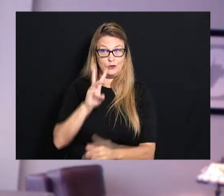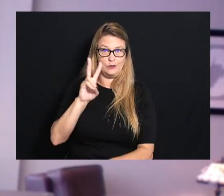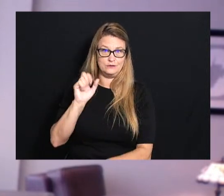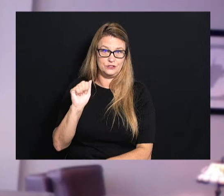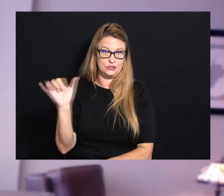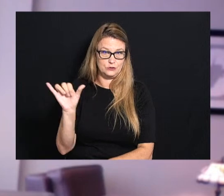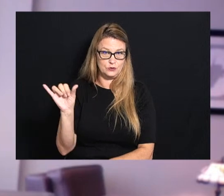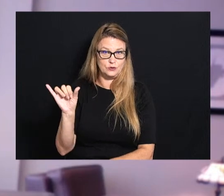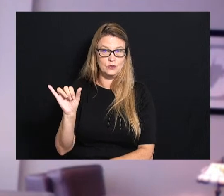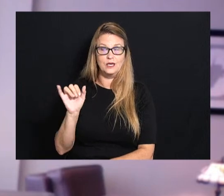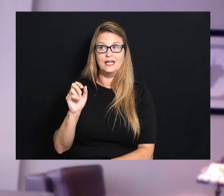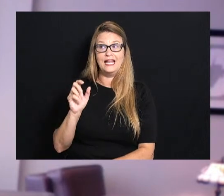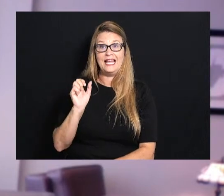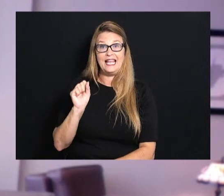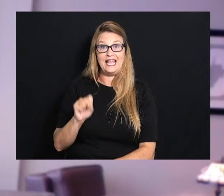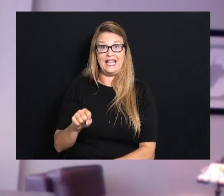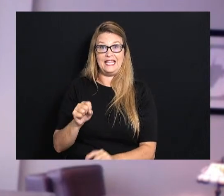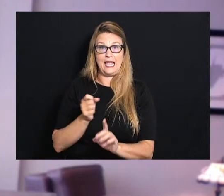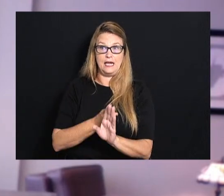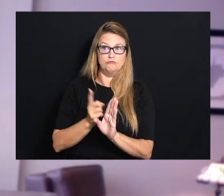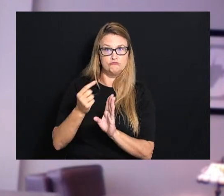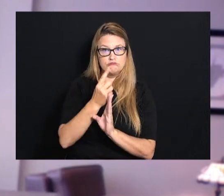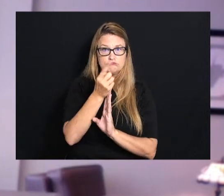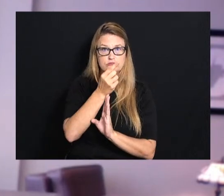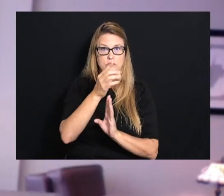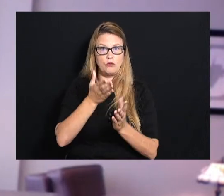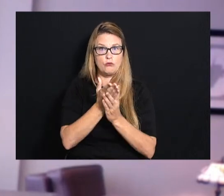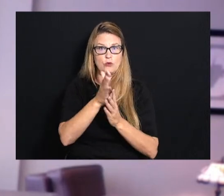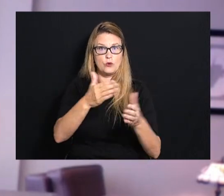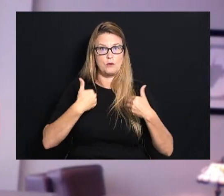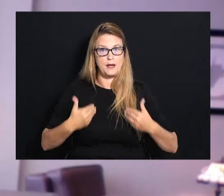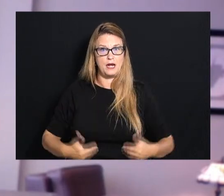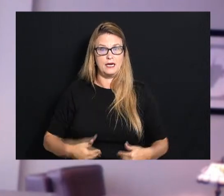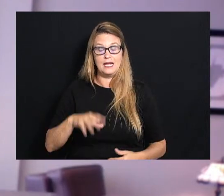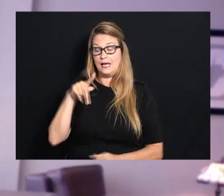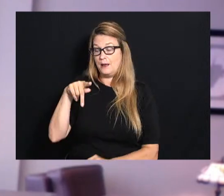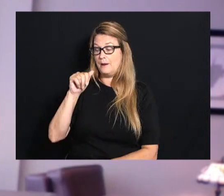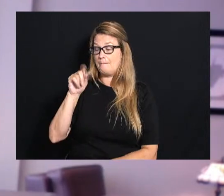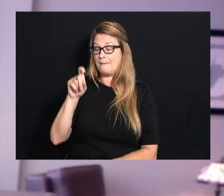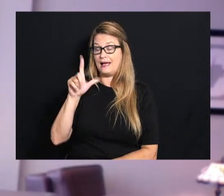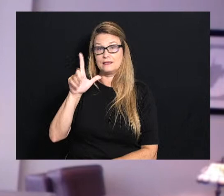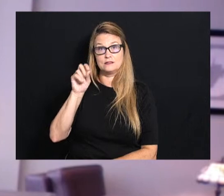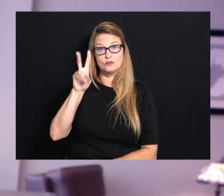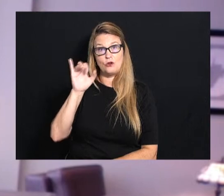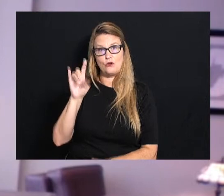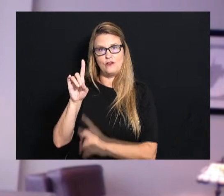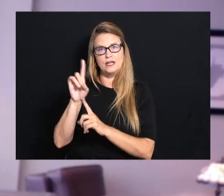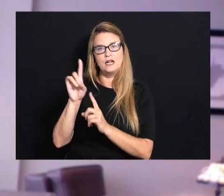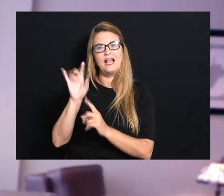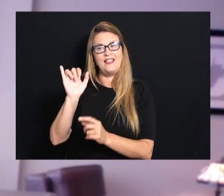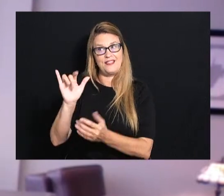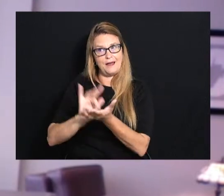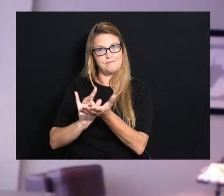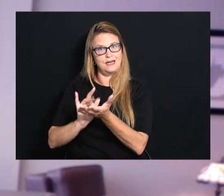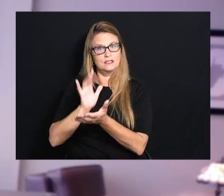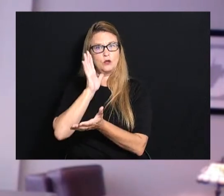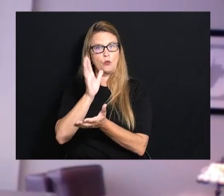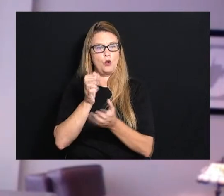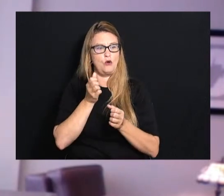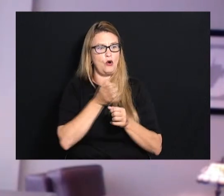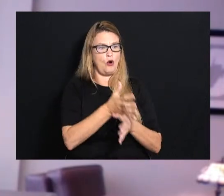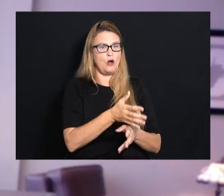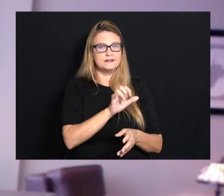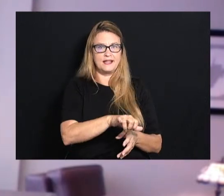able to escape the immune system. So using Paxlovid is a drug that causes the virus to not be able